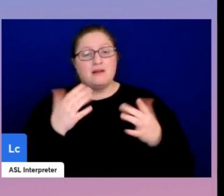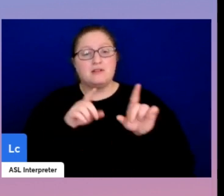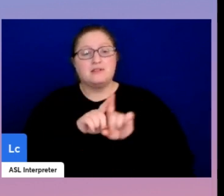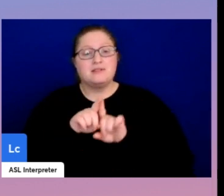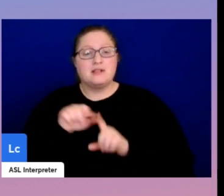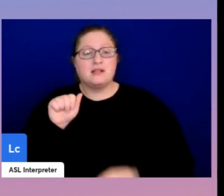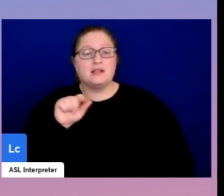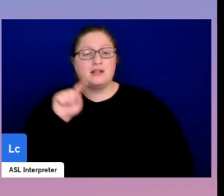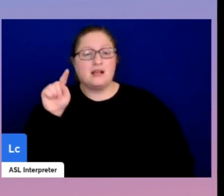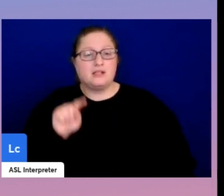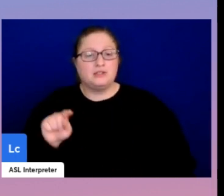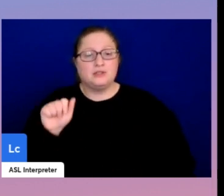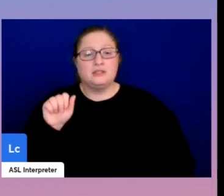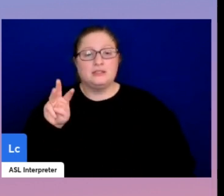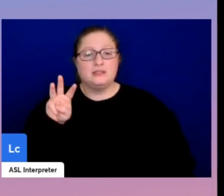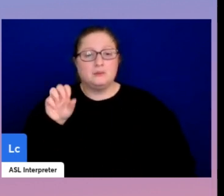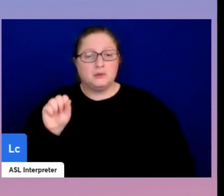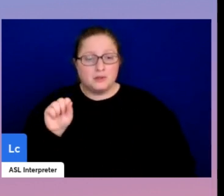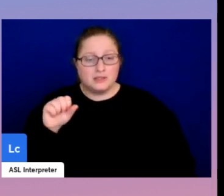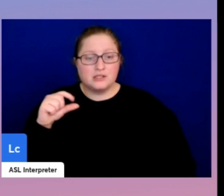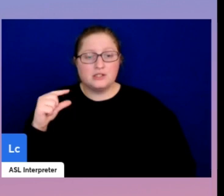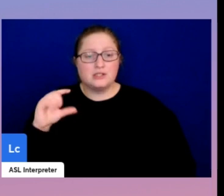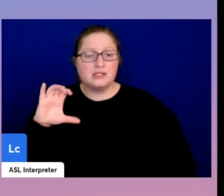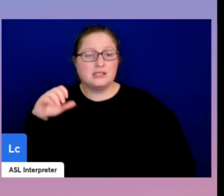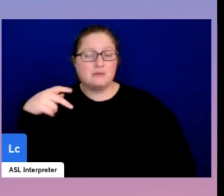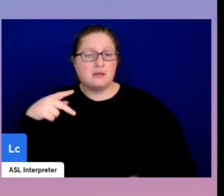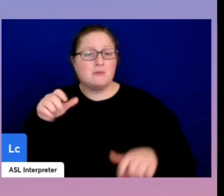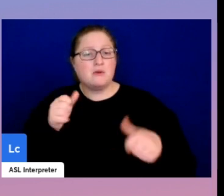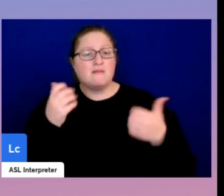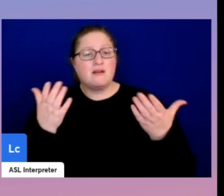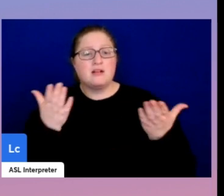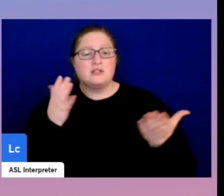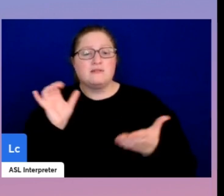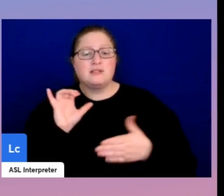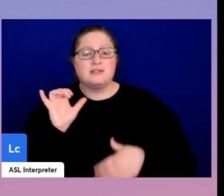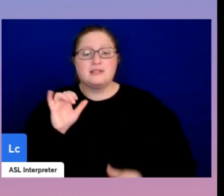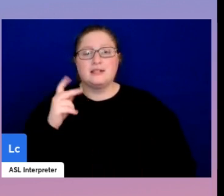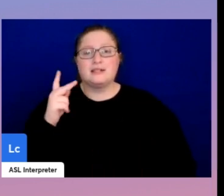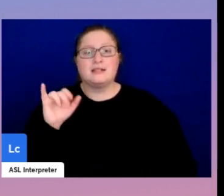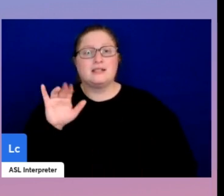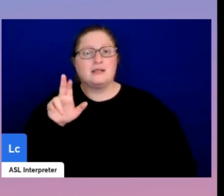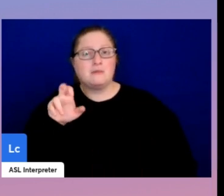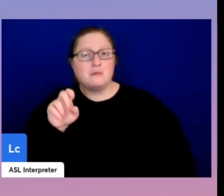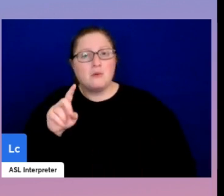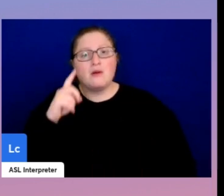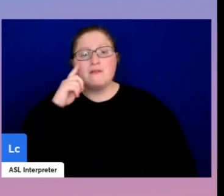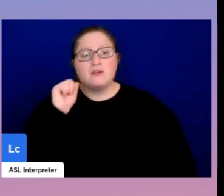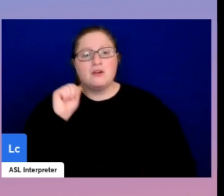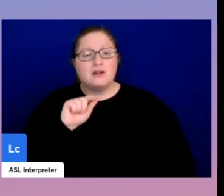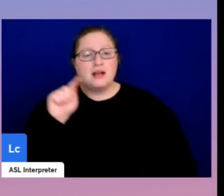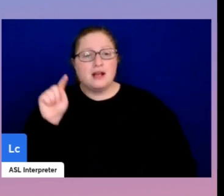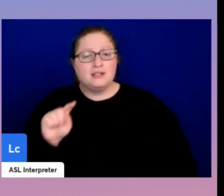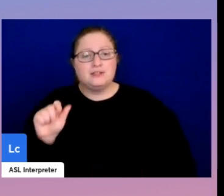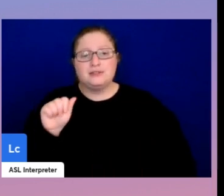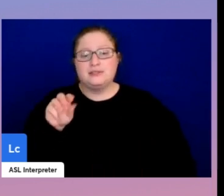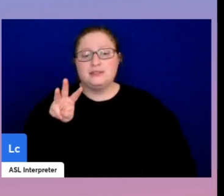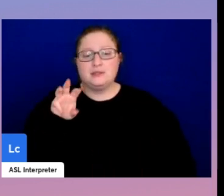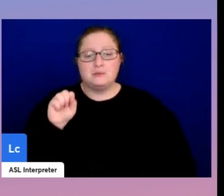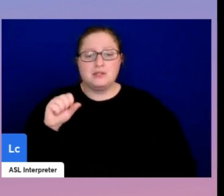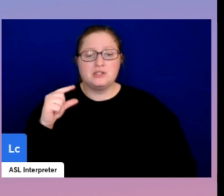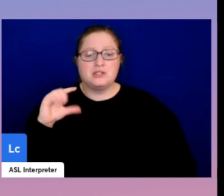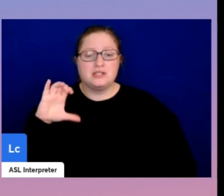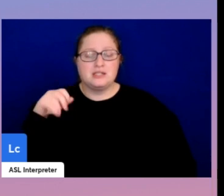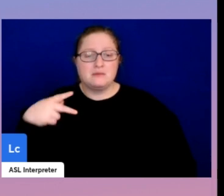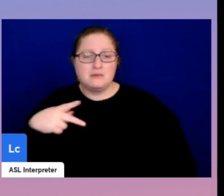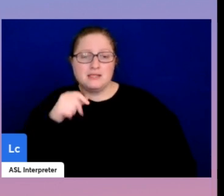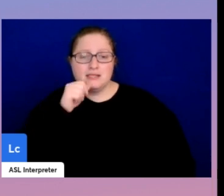Azure, AWS, and GCP provide services like Key Vault for Azure and AWS and GCP Secrets